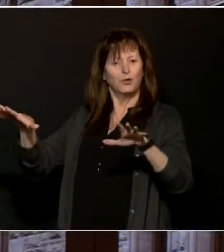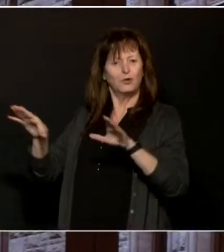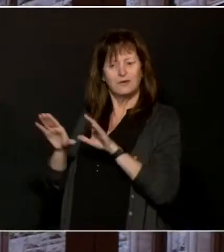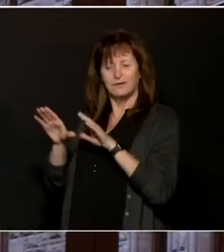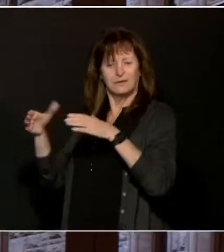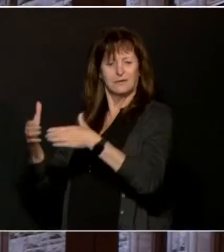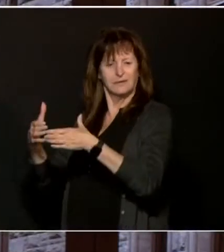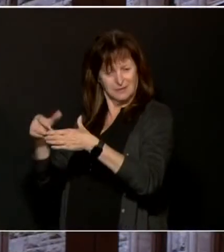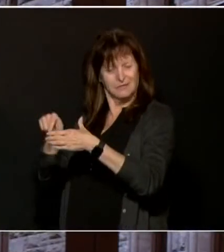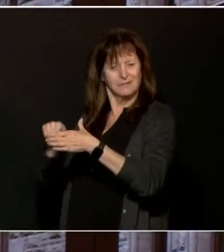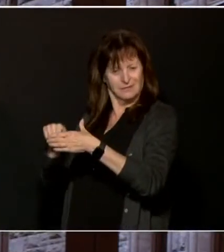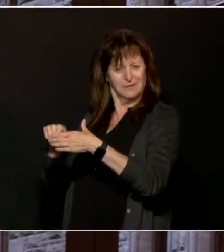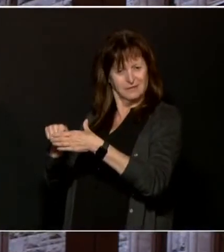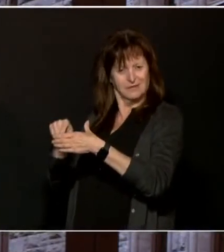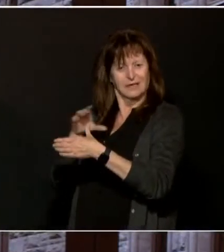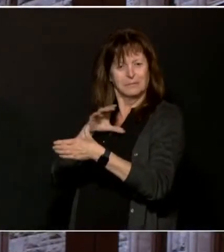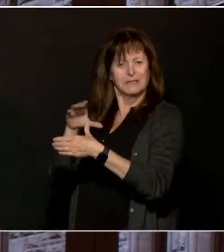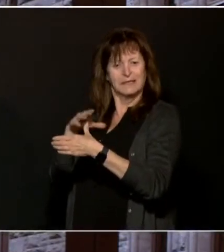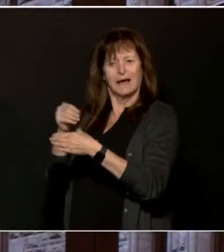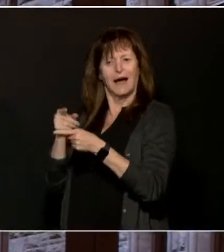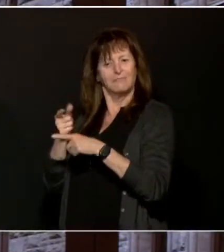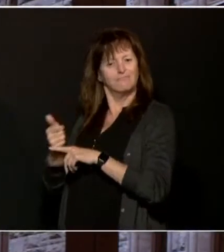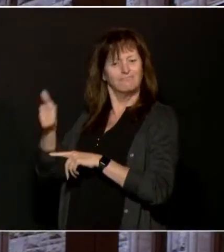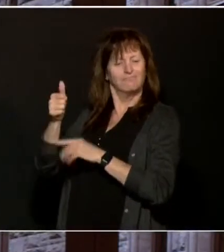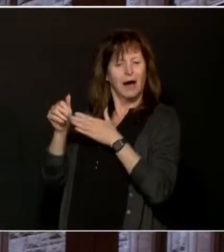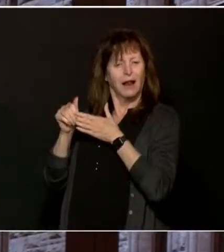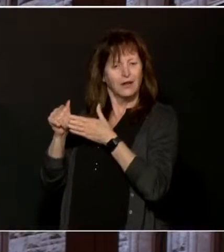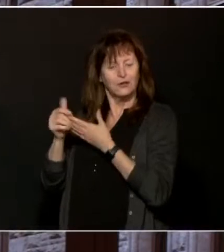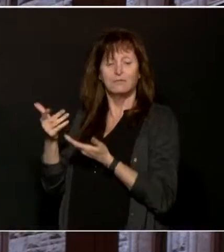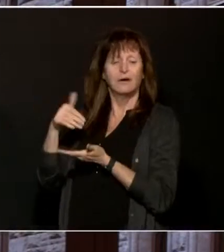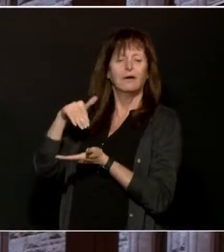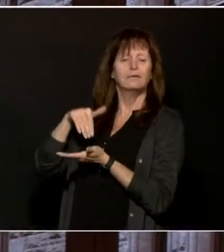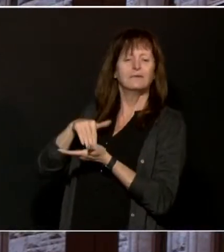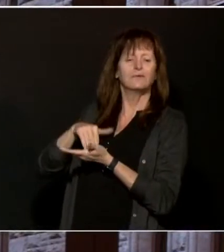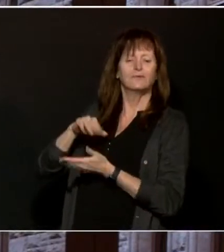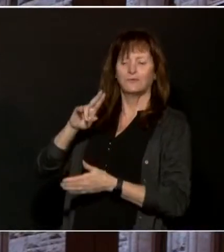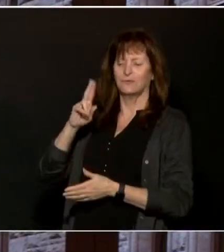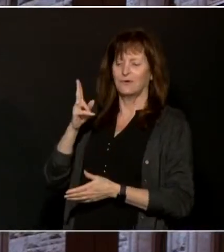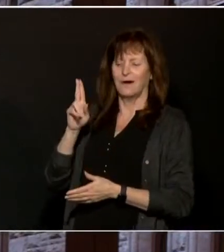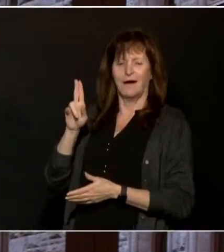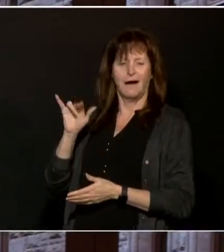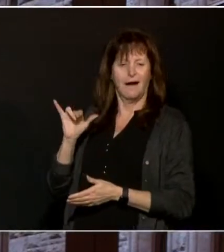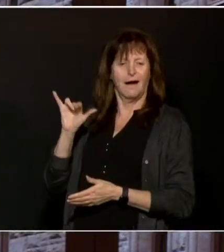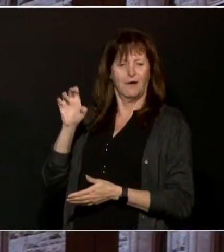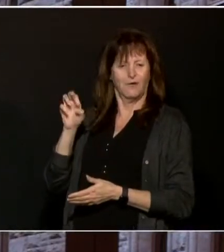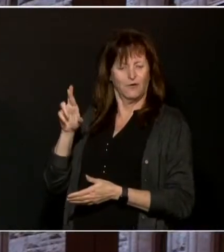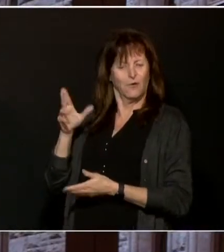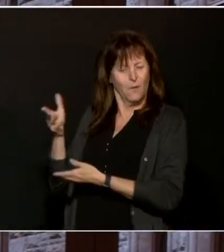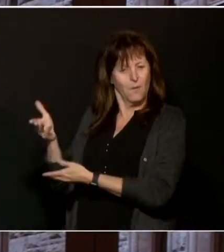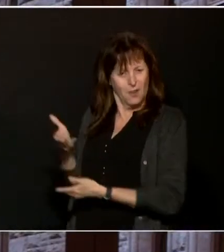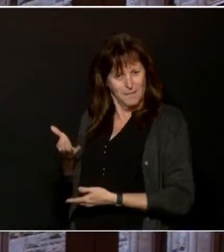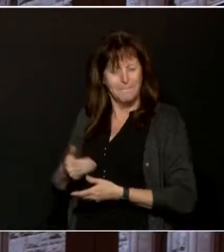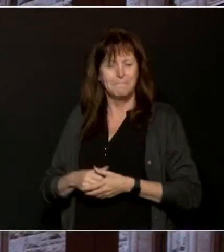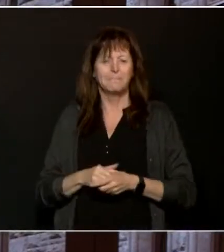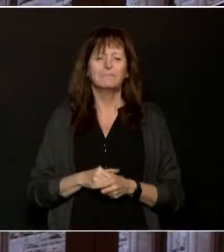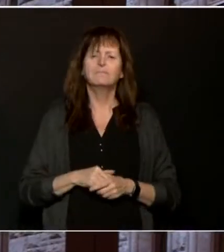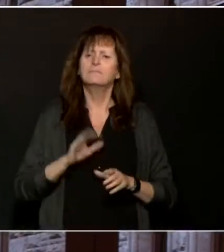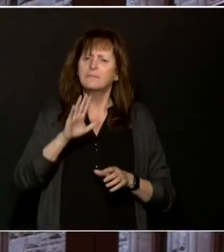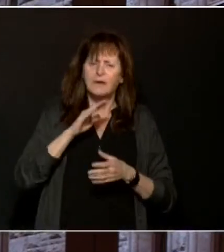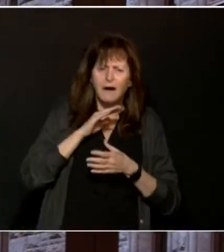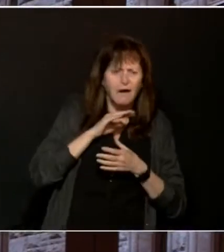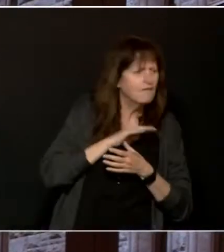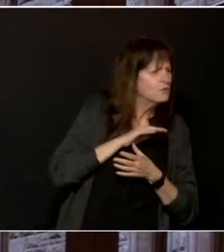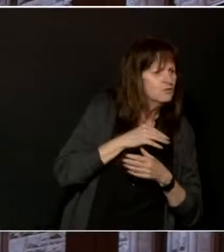Outbreak Response lead as well, Dr. Dirk Heyer. So welcome. I'll first provide an update of our most recent